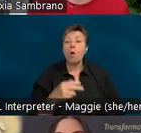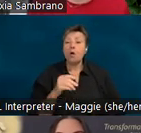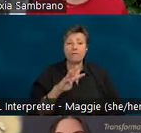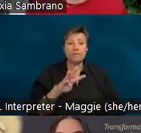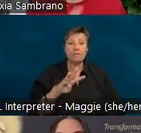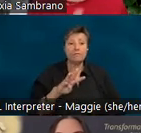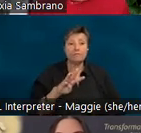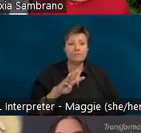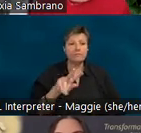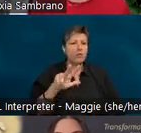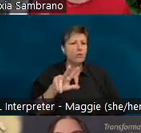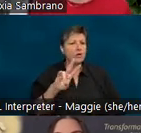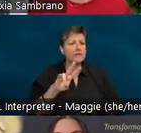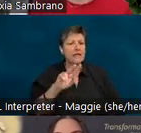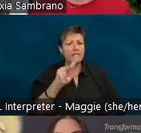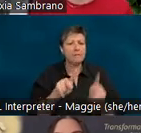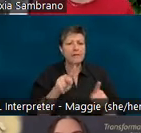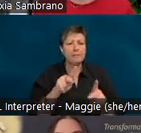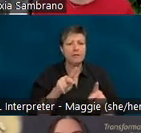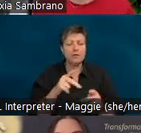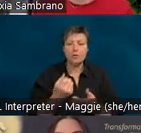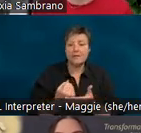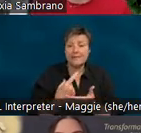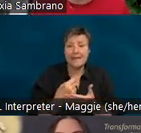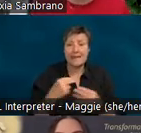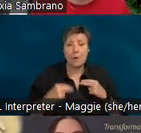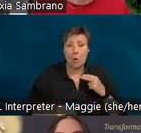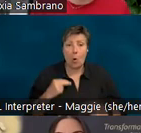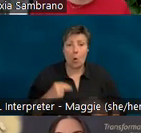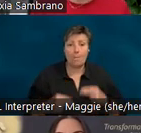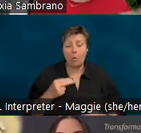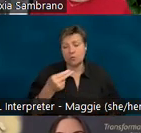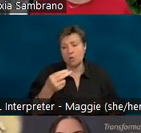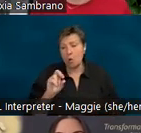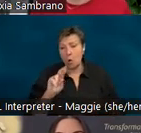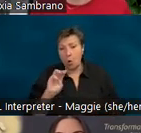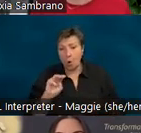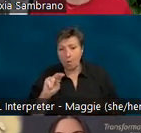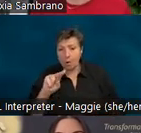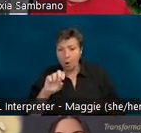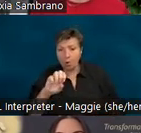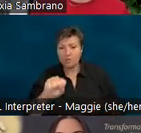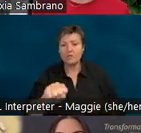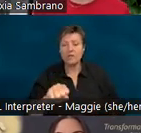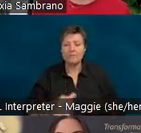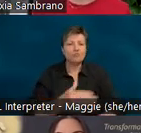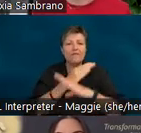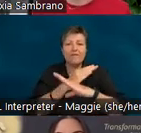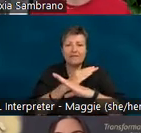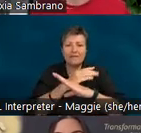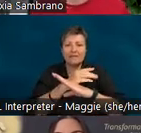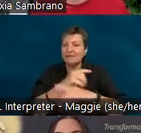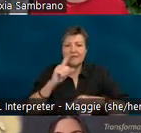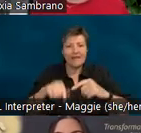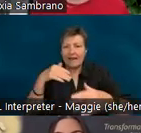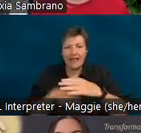incarceration report being prevented from taking those hormones while incarcerated. So we see here already a denial of opportunity to access gender affirming care for